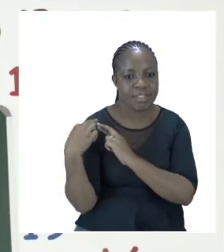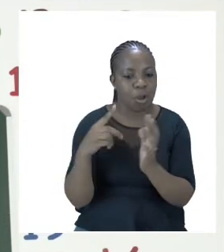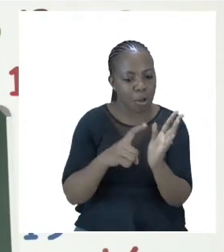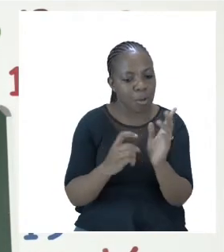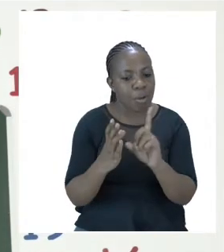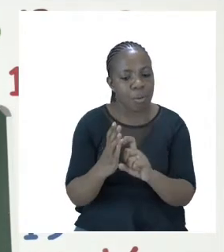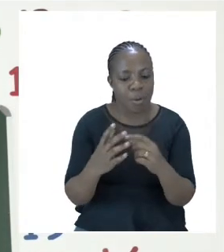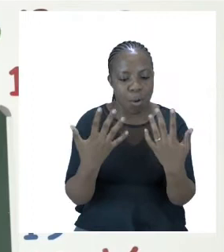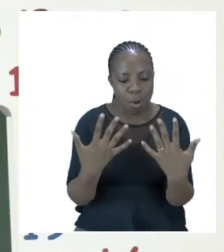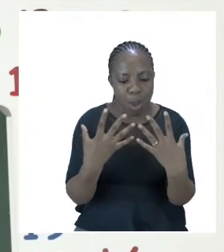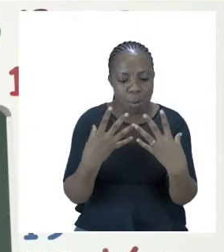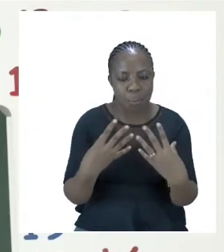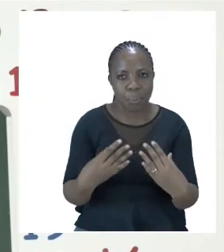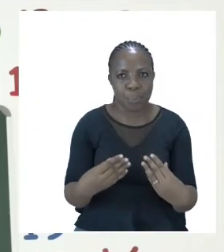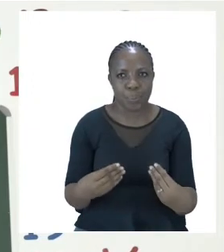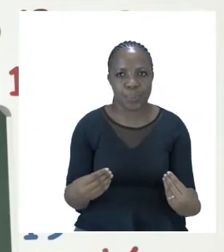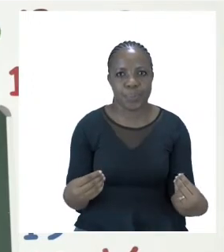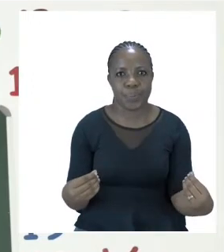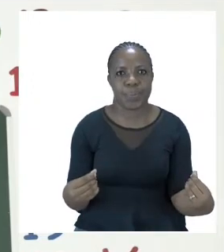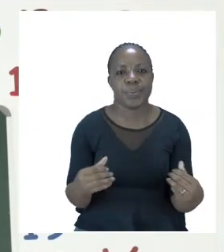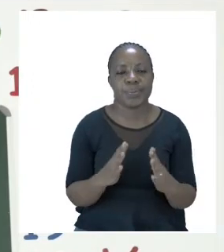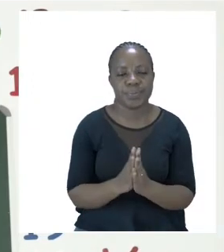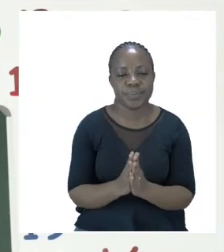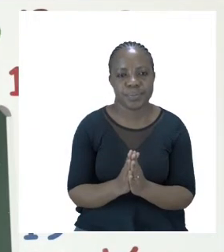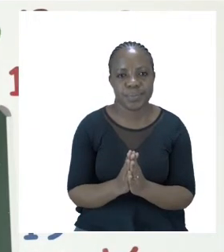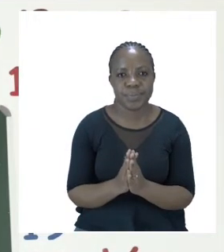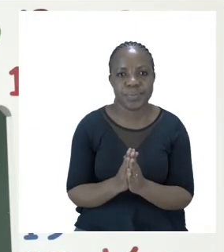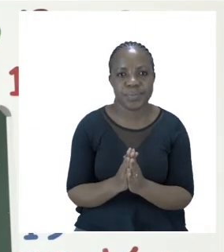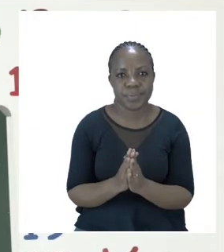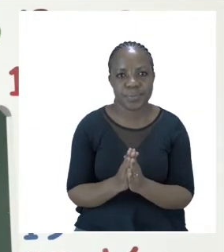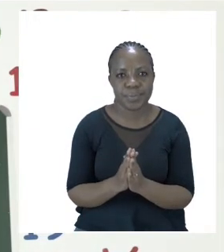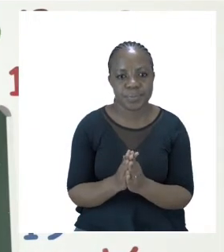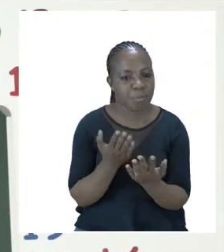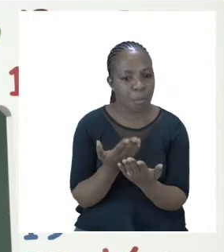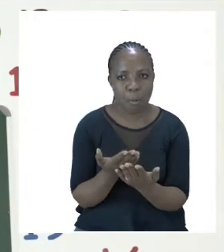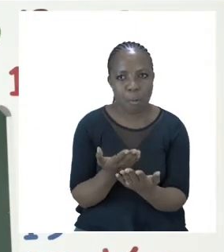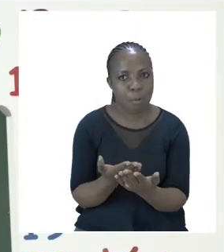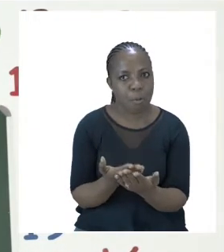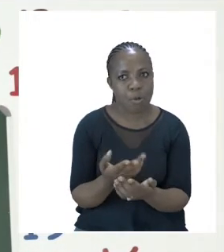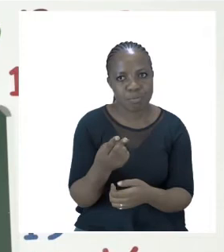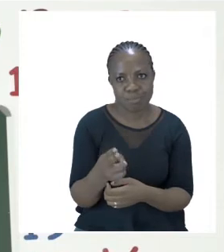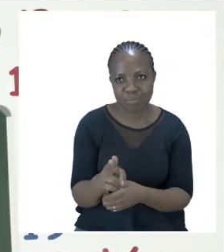sanitizing, your hands are dry so that you don't touch anything with wet hands.